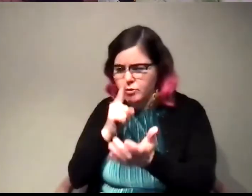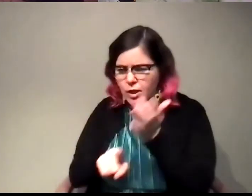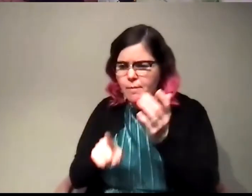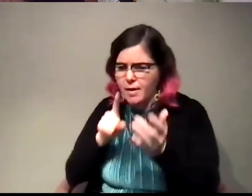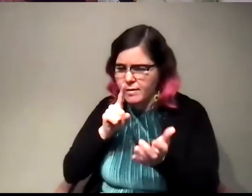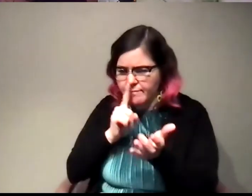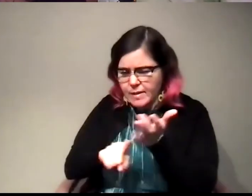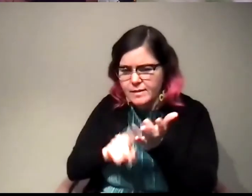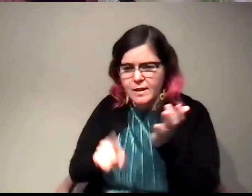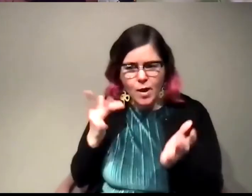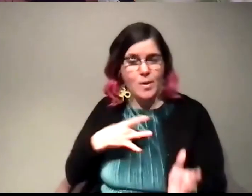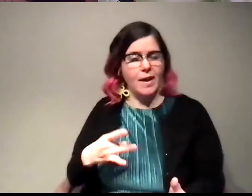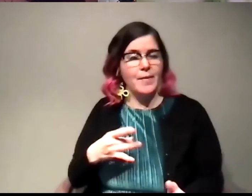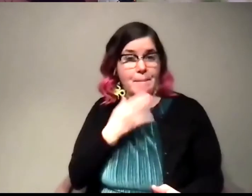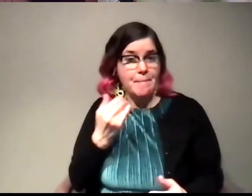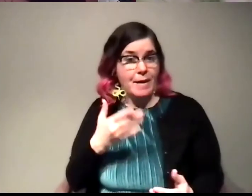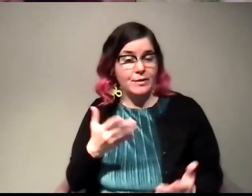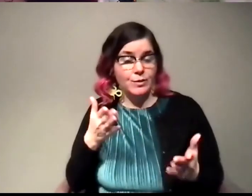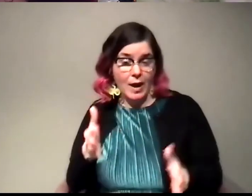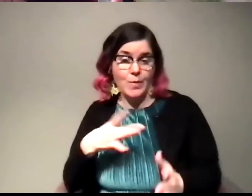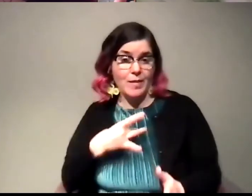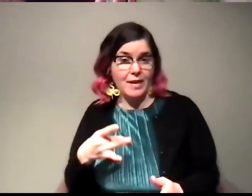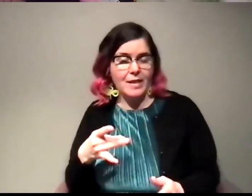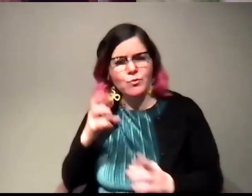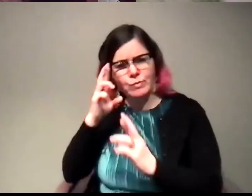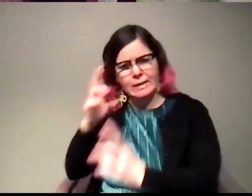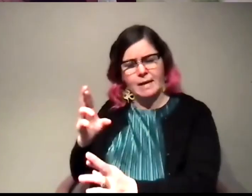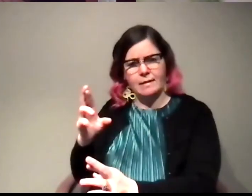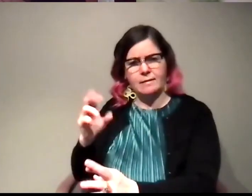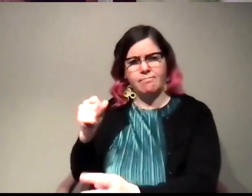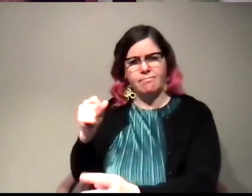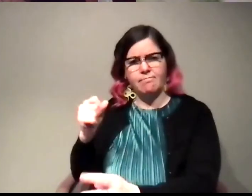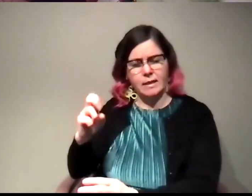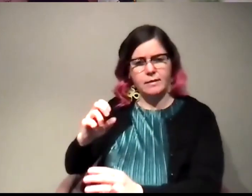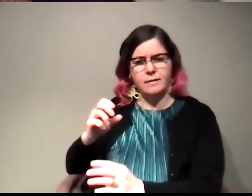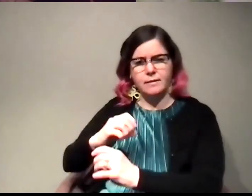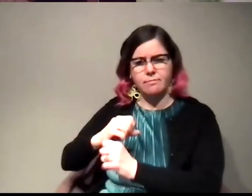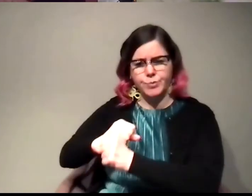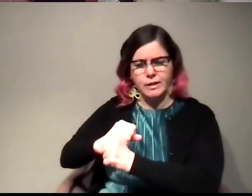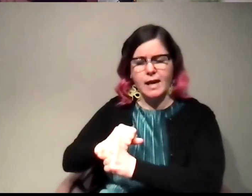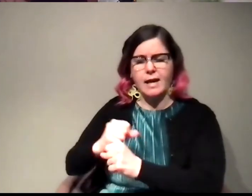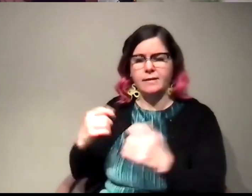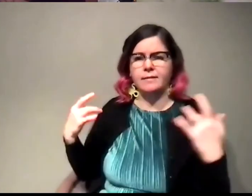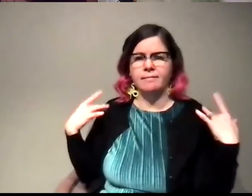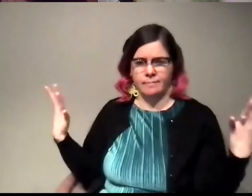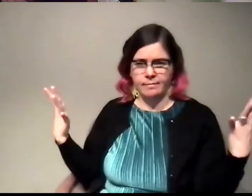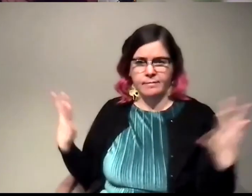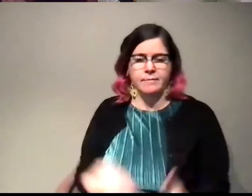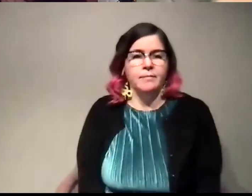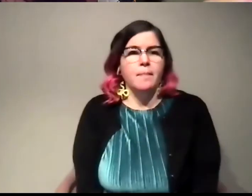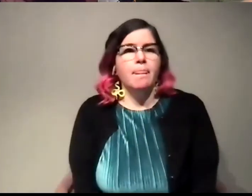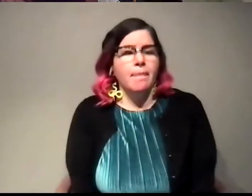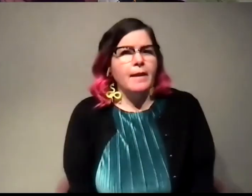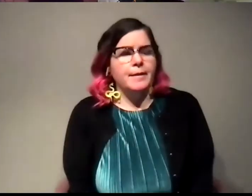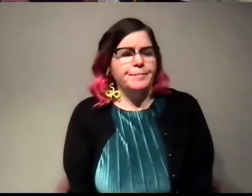them. And the best way to like them is to respect their space, protect them, keep your hands off. Yeah. And one